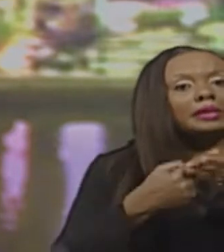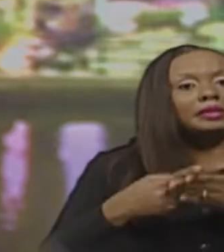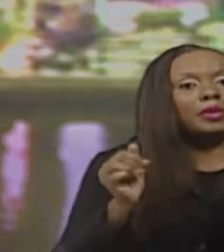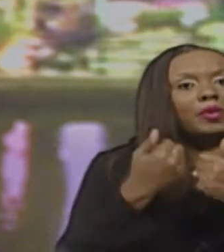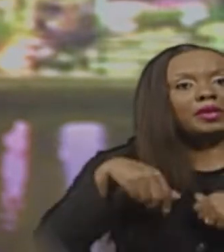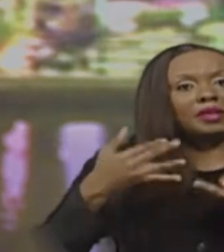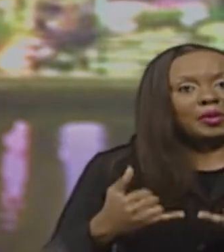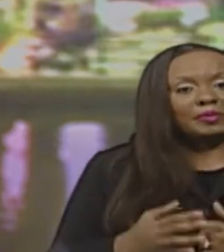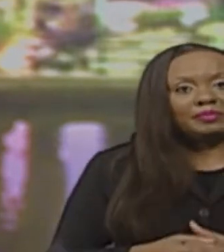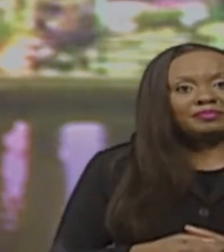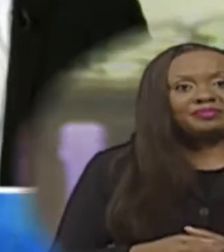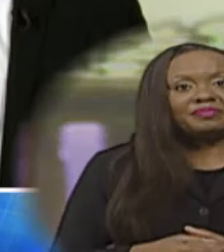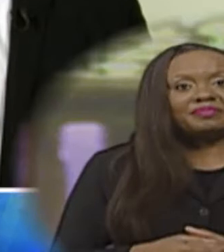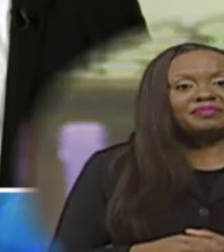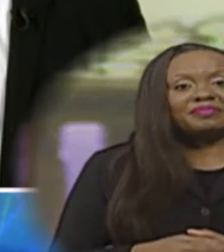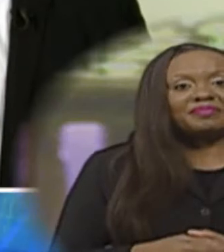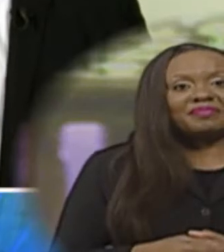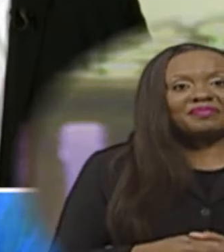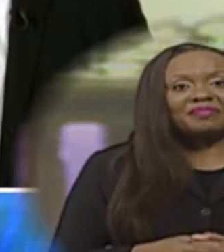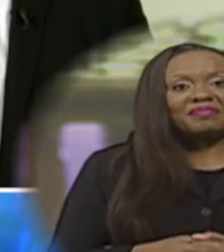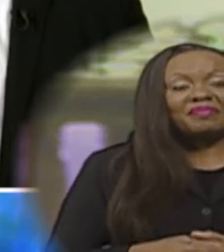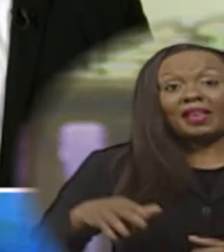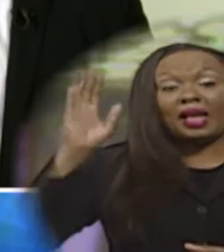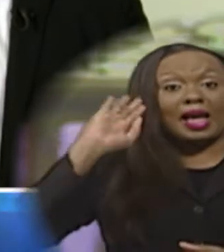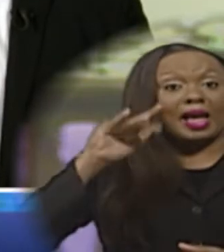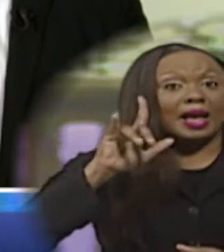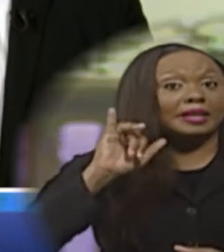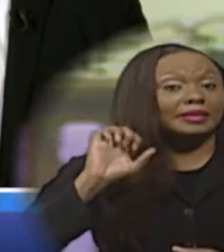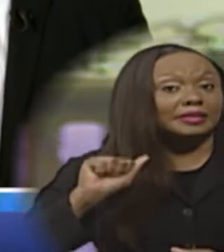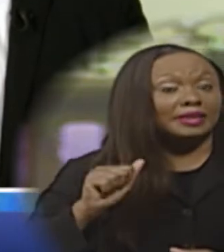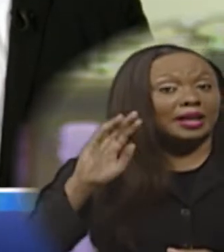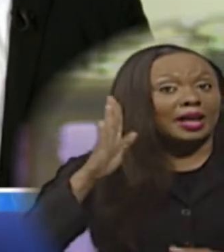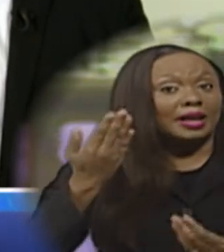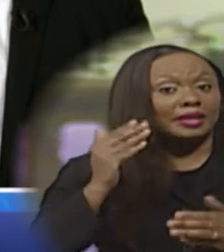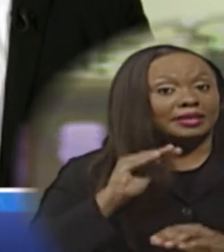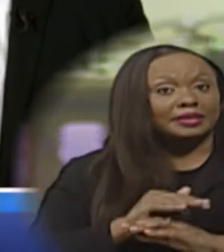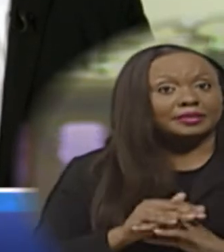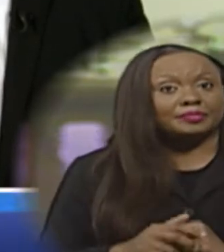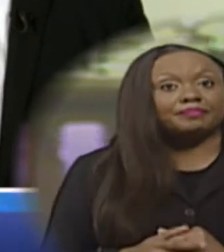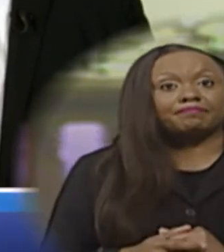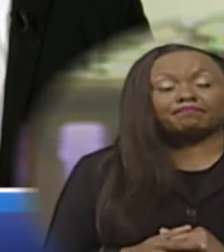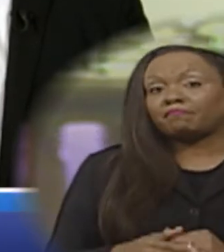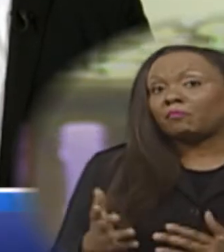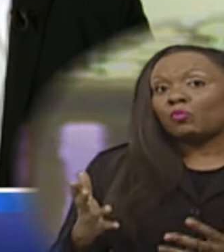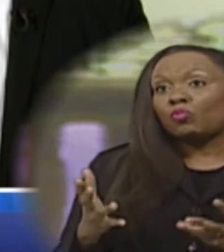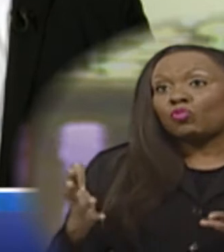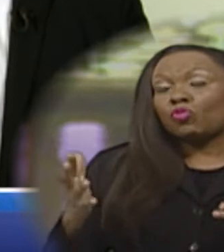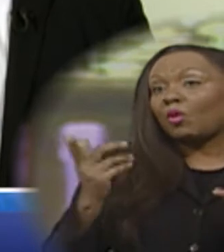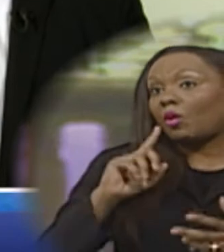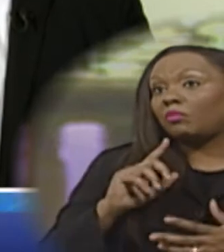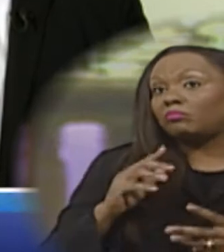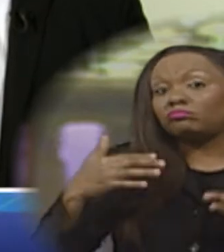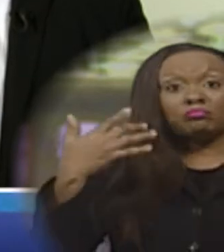us. Hi, Lisa. Hi, good night. Good night. So, Mr. Halliday, first of all, tell us now where is the BWA